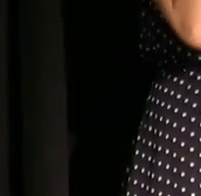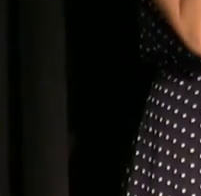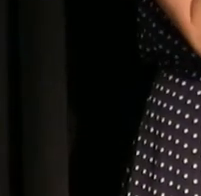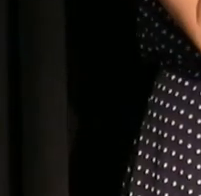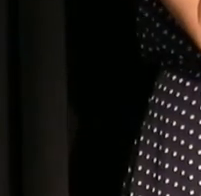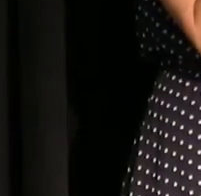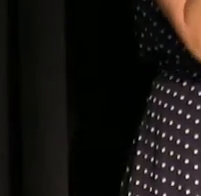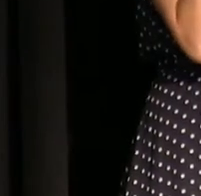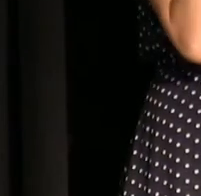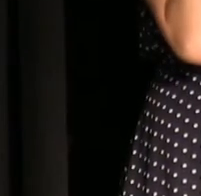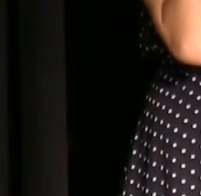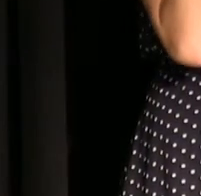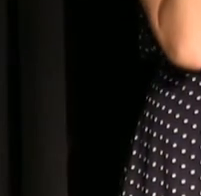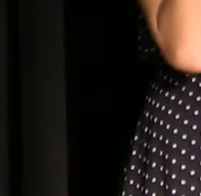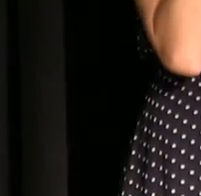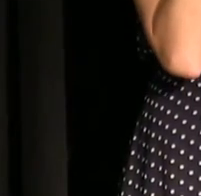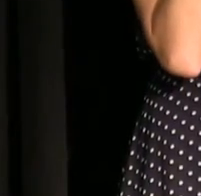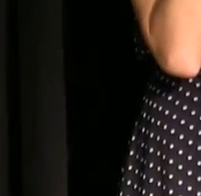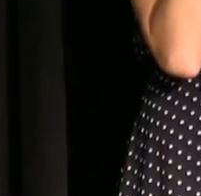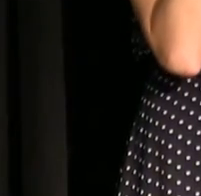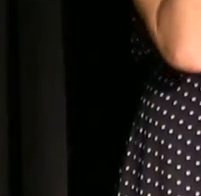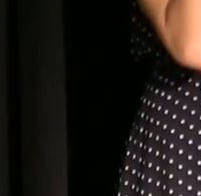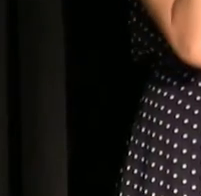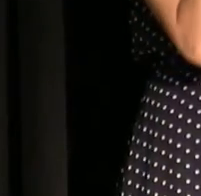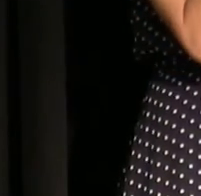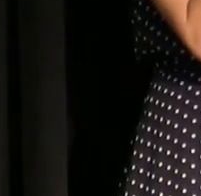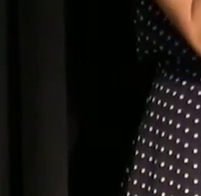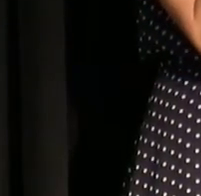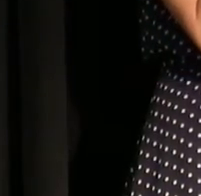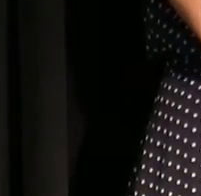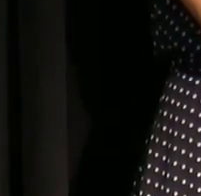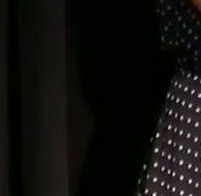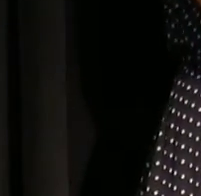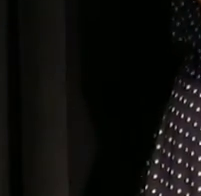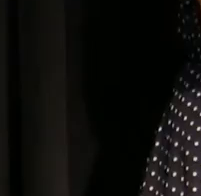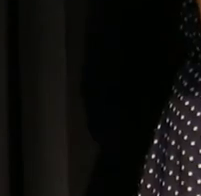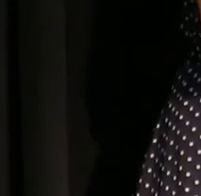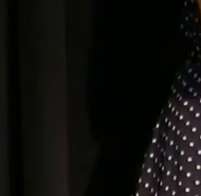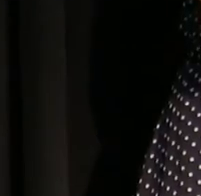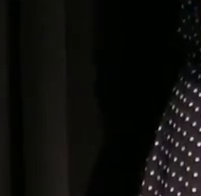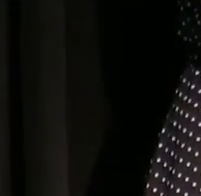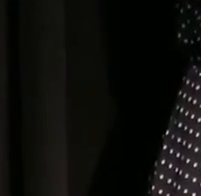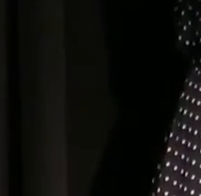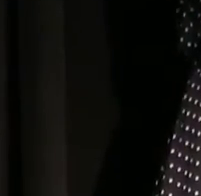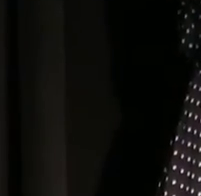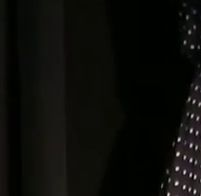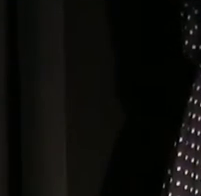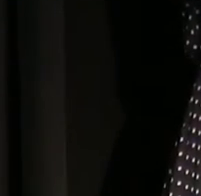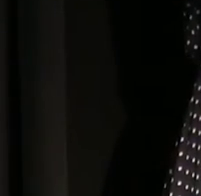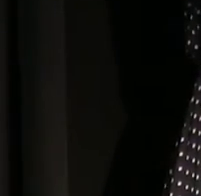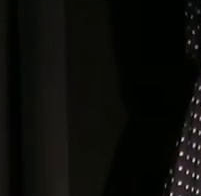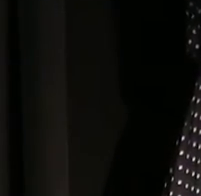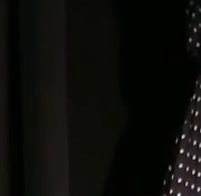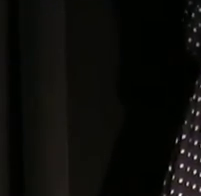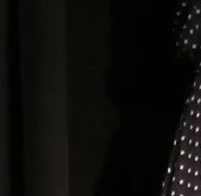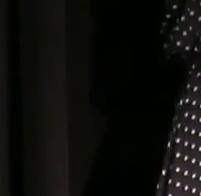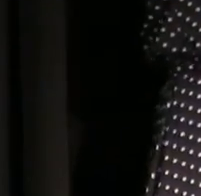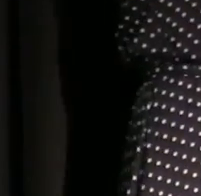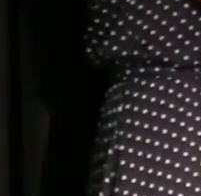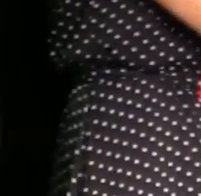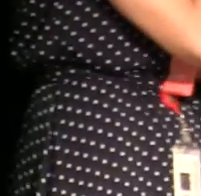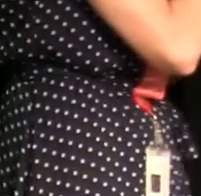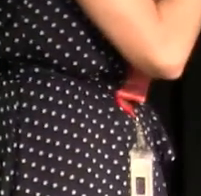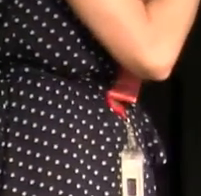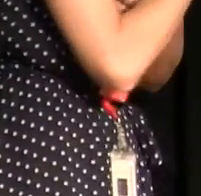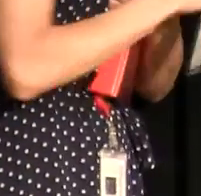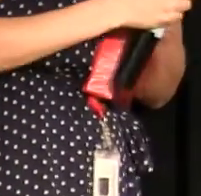present with these talented, wonderful children up on the stage. Thank you so much for coming. It is my pleasure and honor to introduce our wonderful principal,